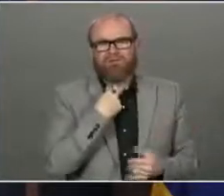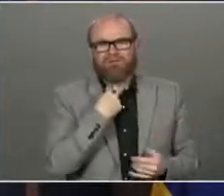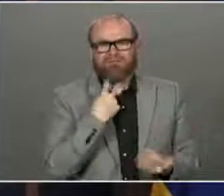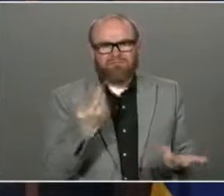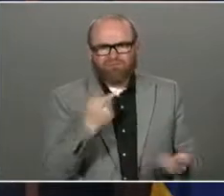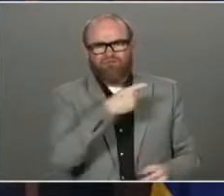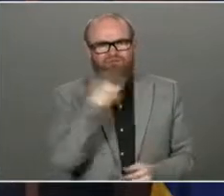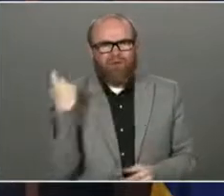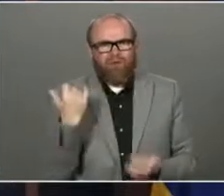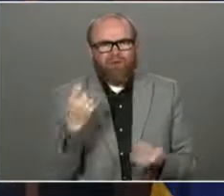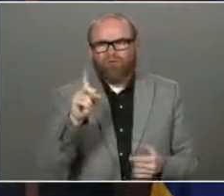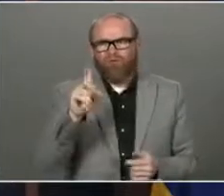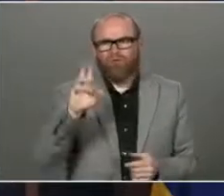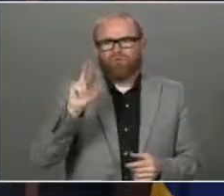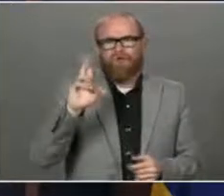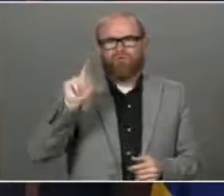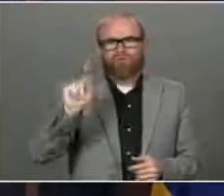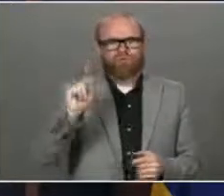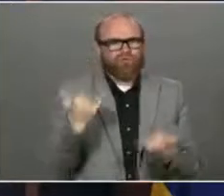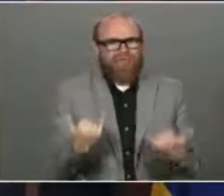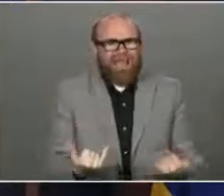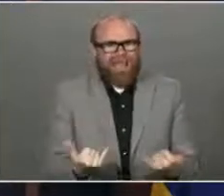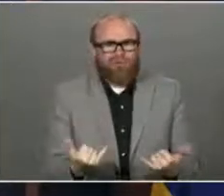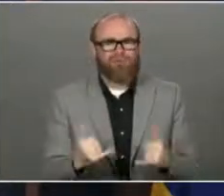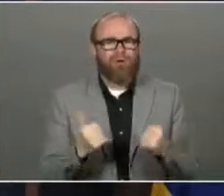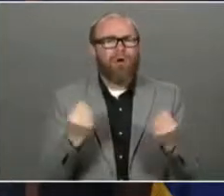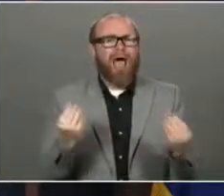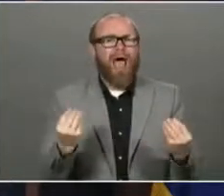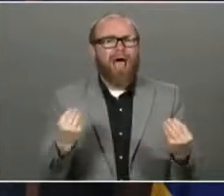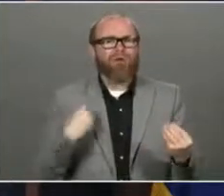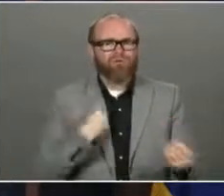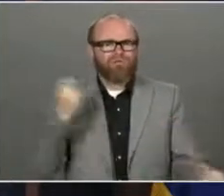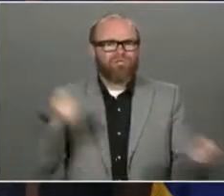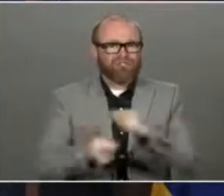that changes that is our ability to